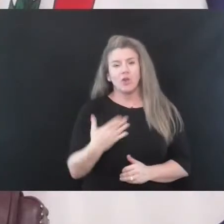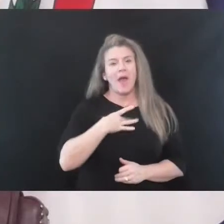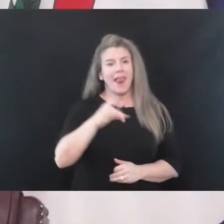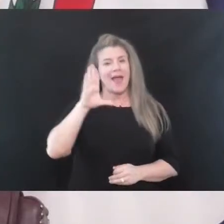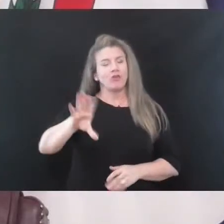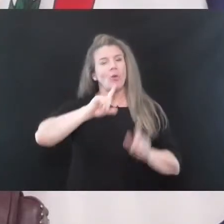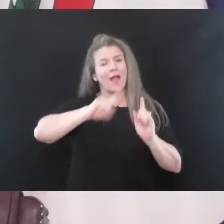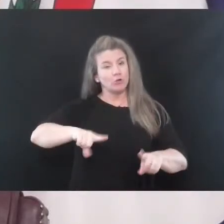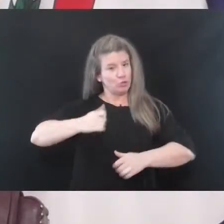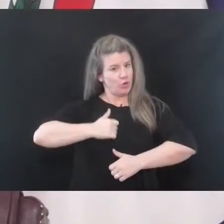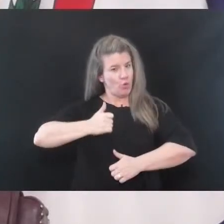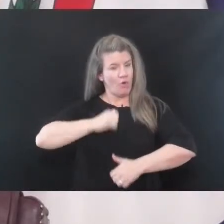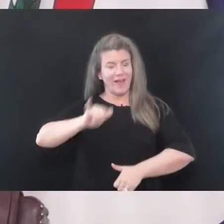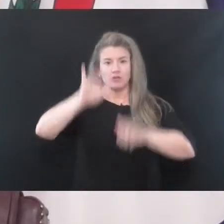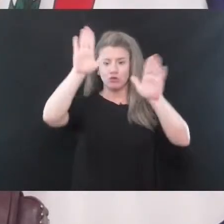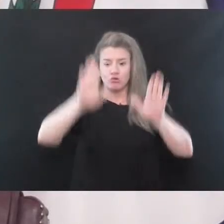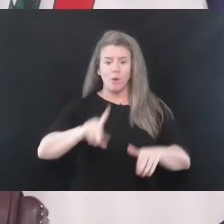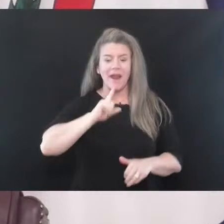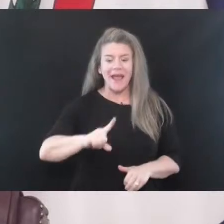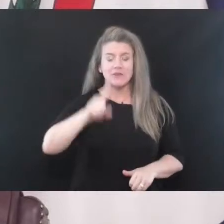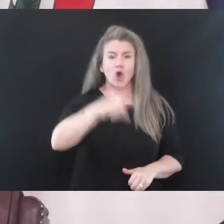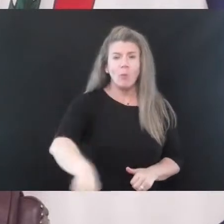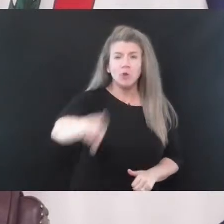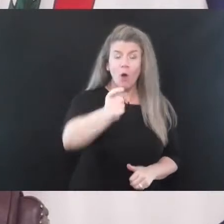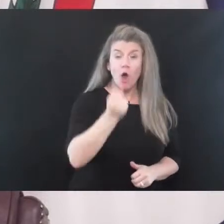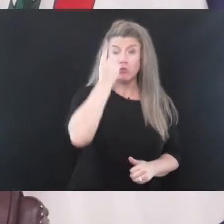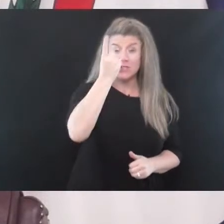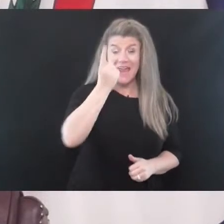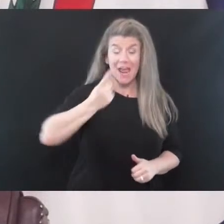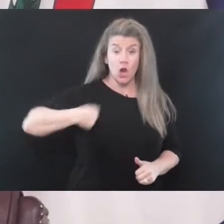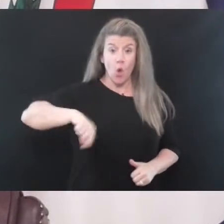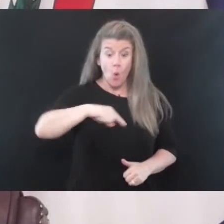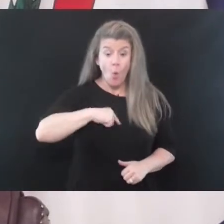was a great answer and everything. I hope everyone understands, that we're